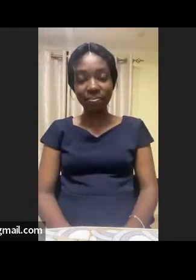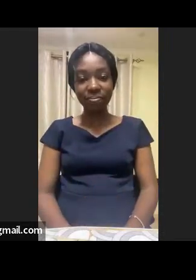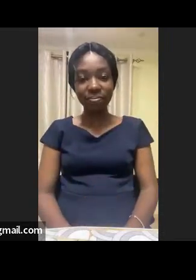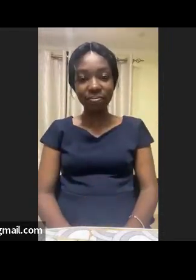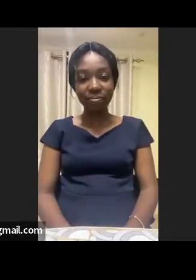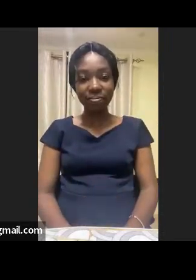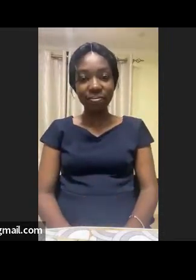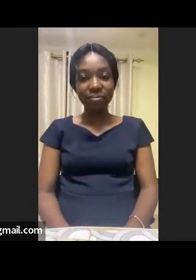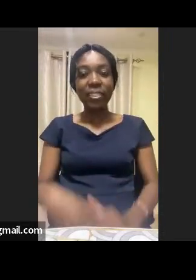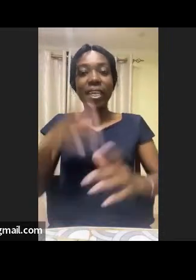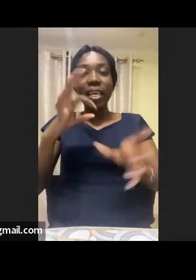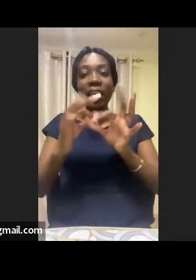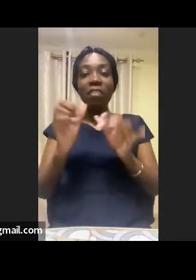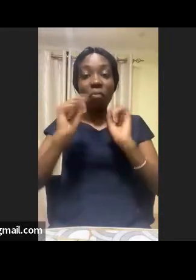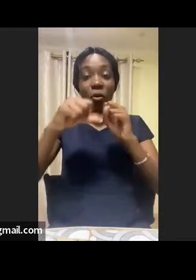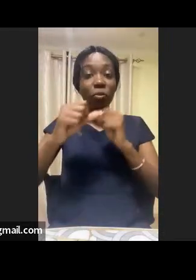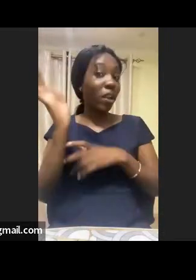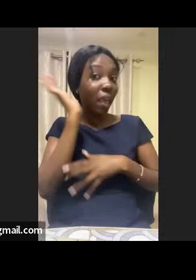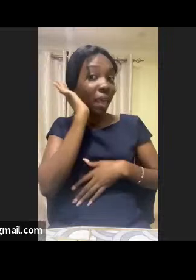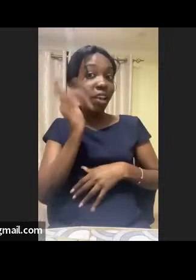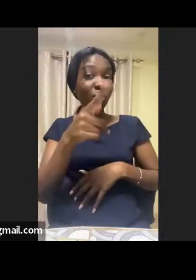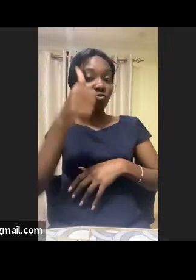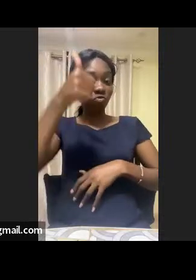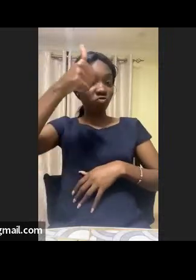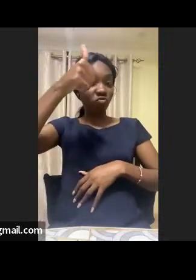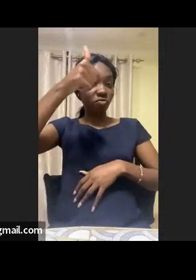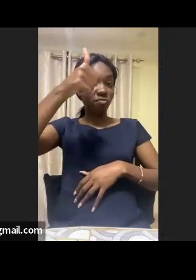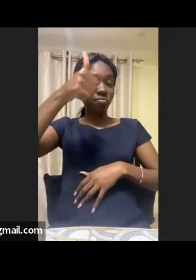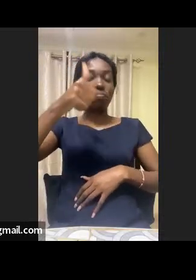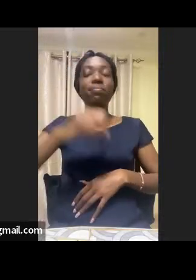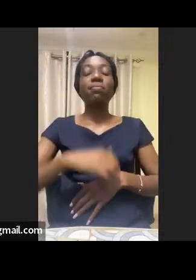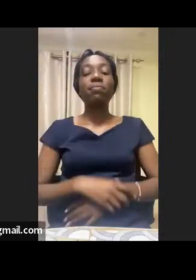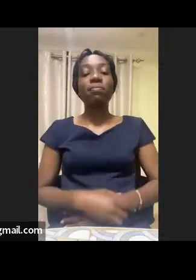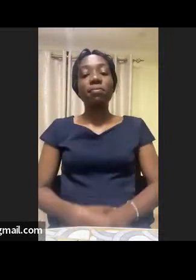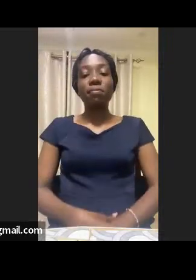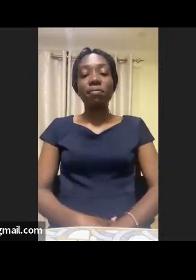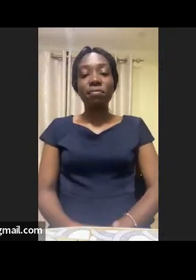If you can hear me, just give me thumbs up on the screen.